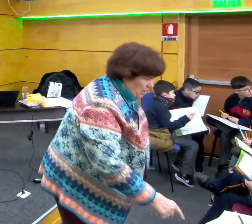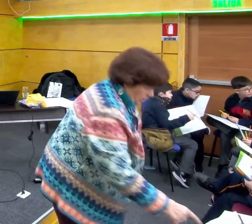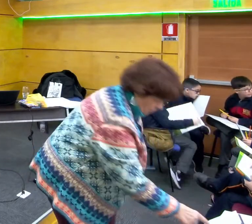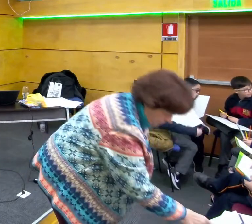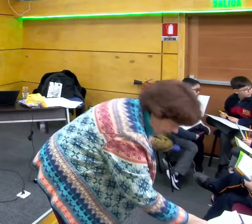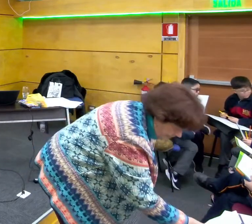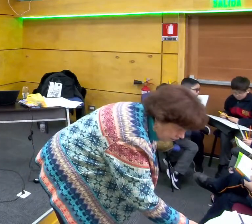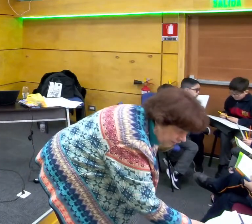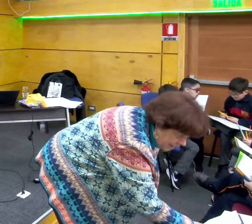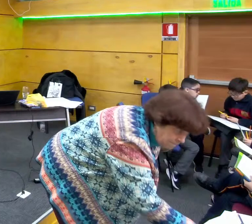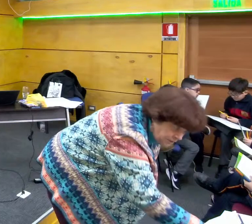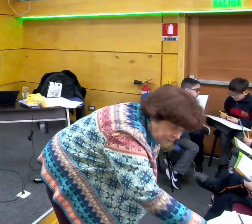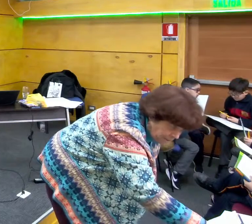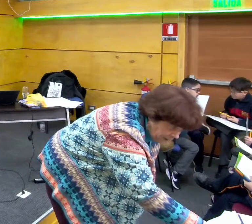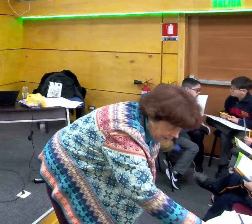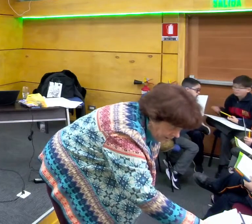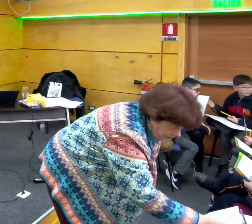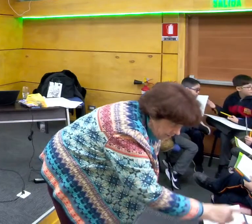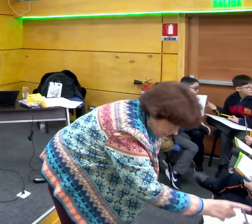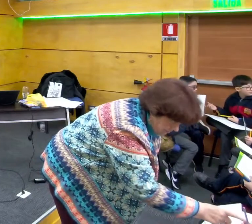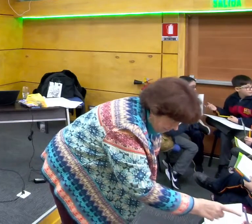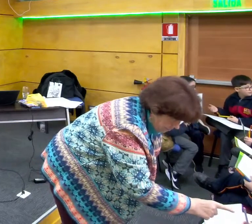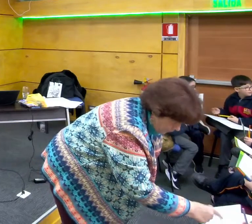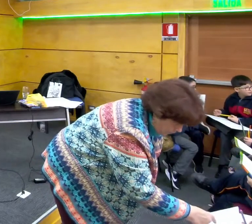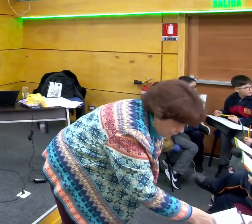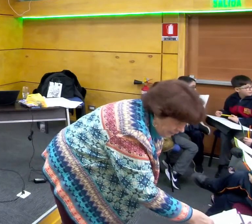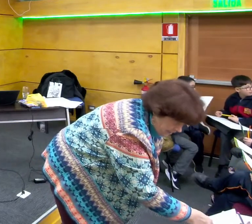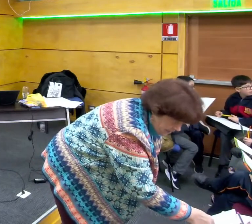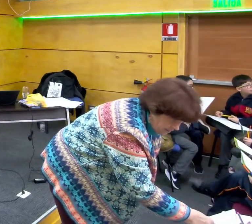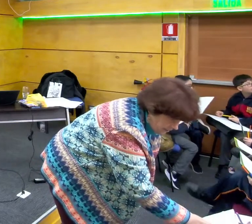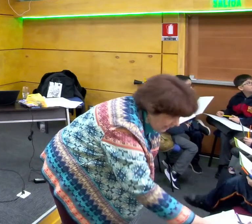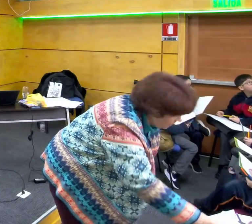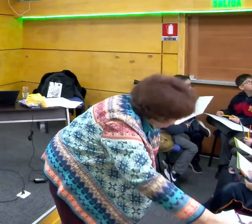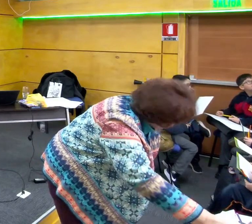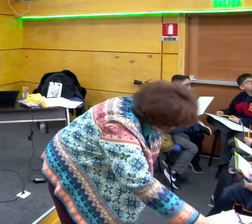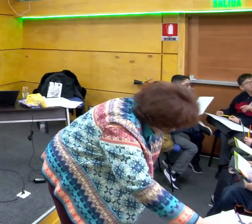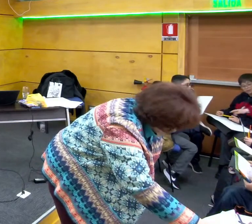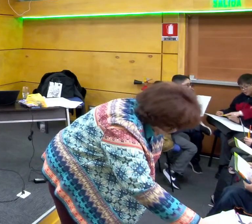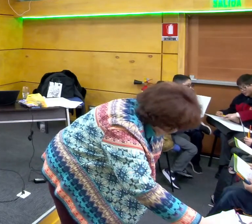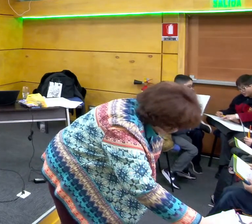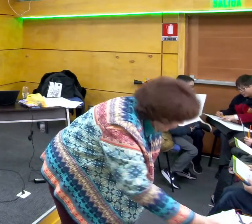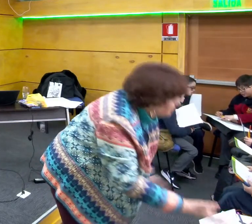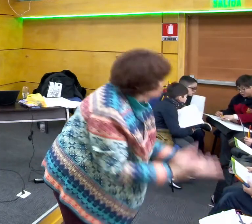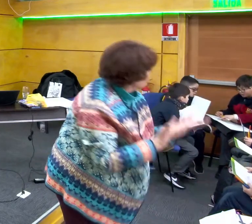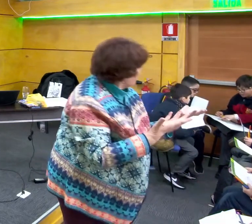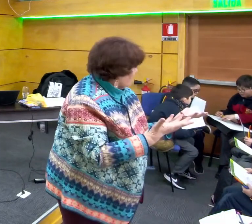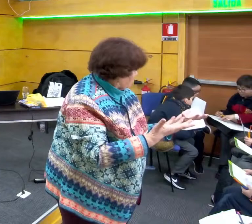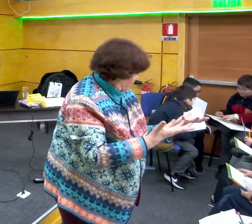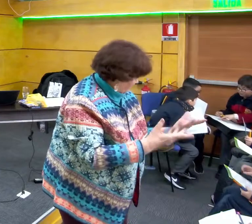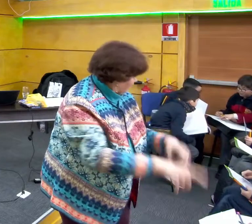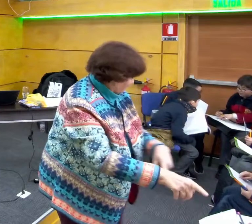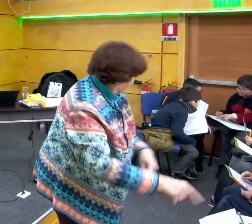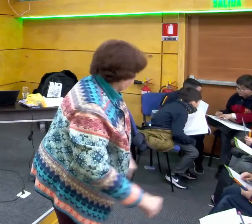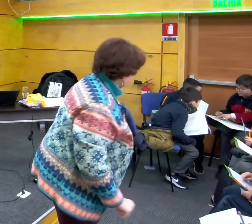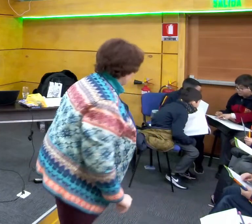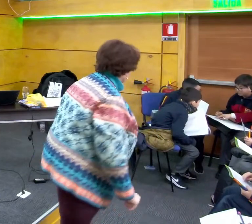okay. Don't forget to look up here. When you're reading, you gotta look at the partner, not just look up.